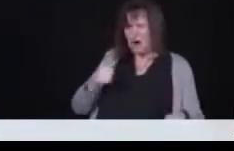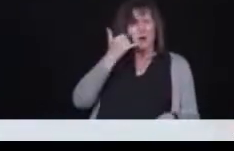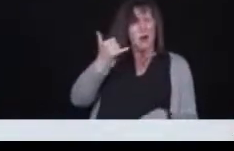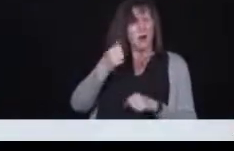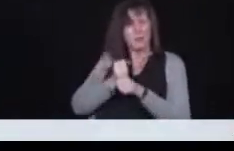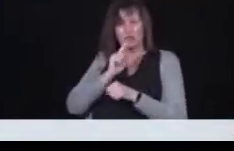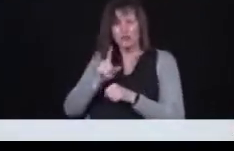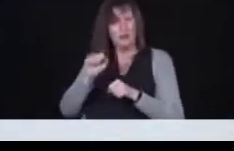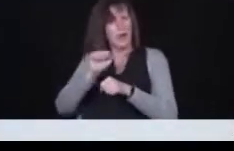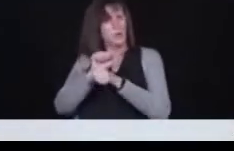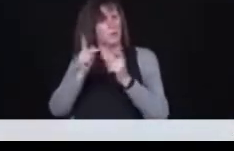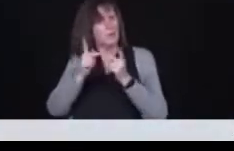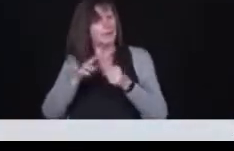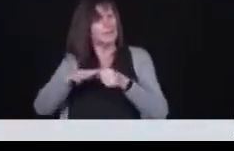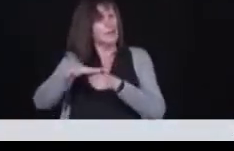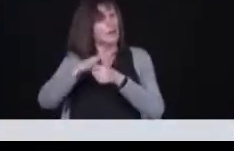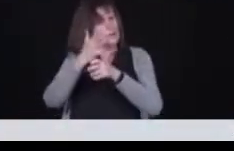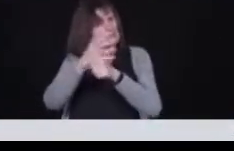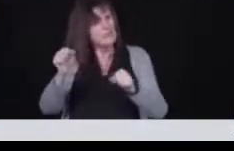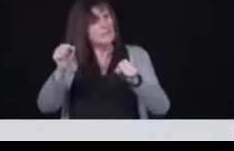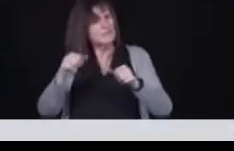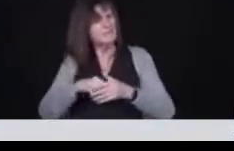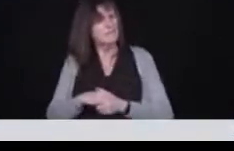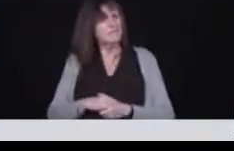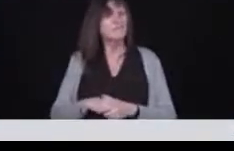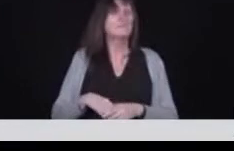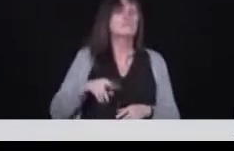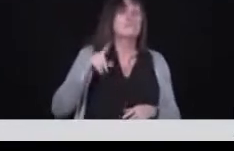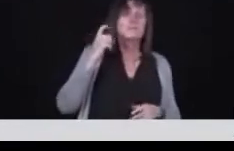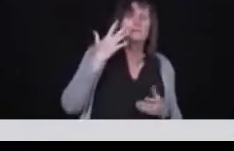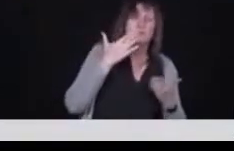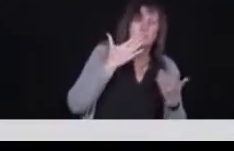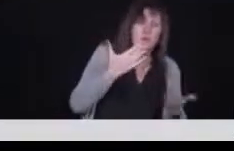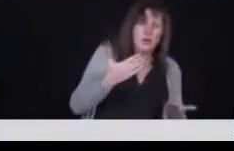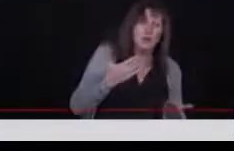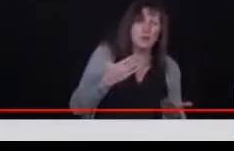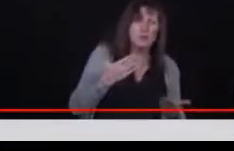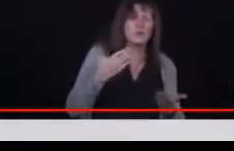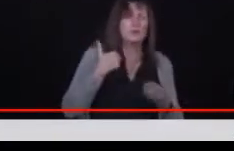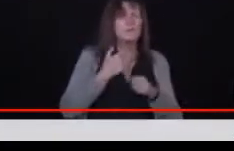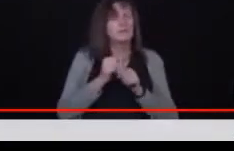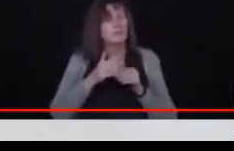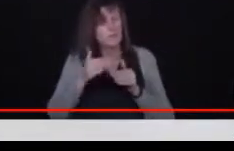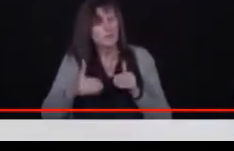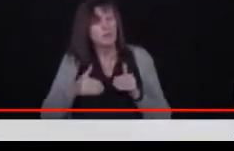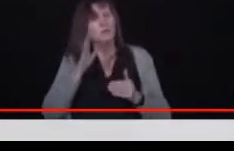Thank you, everyone. Have a safe weekend. God bless. We'll get through this, I promise you.